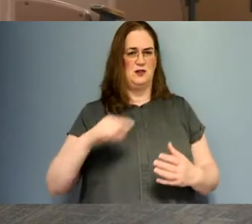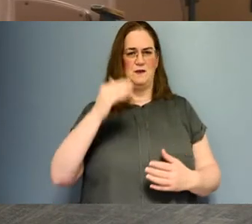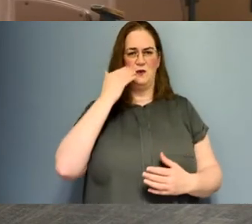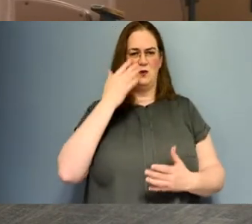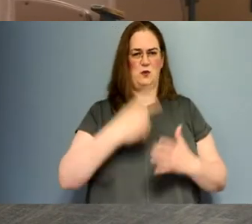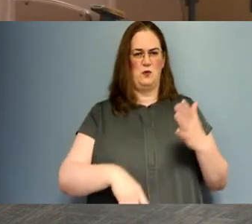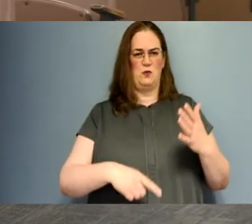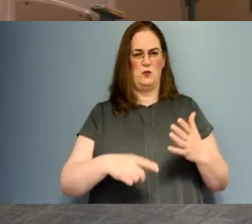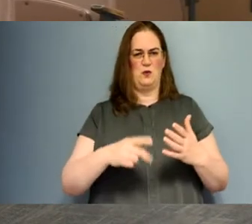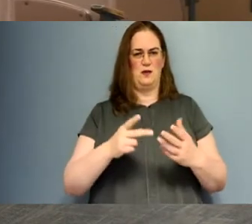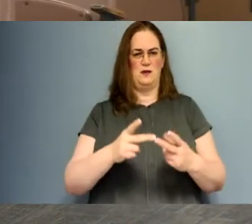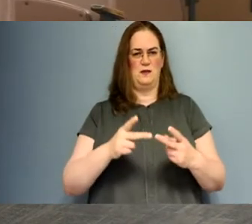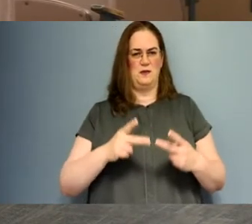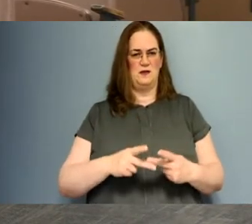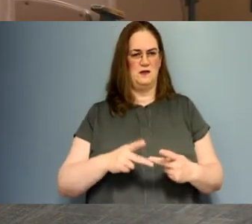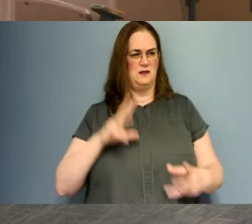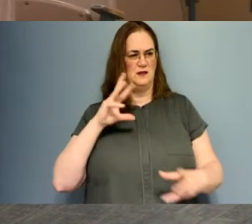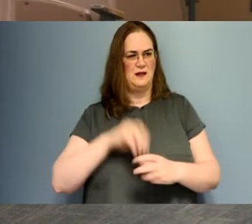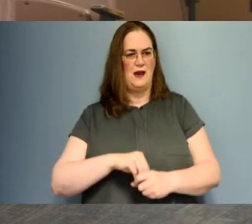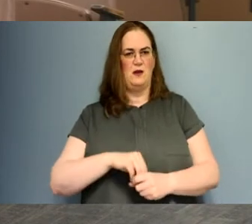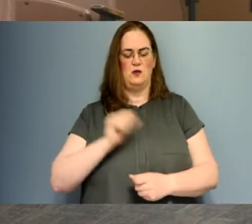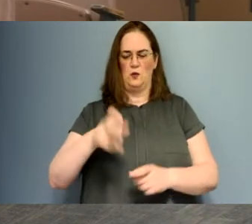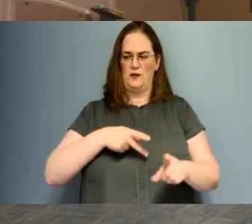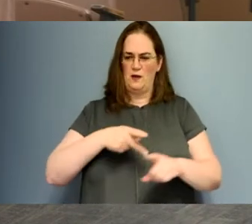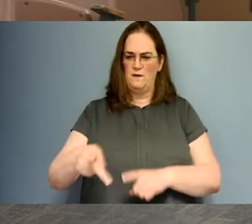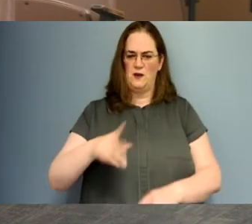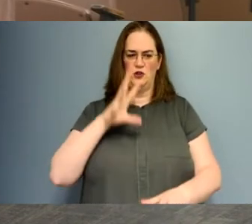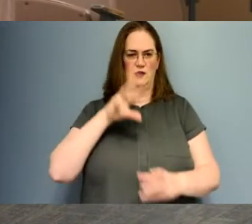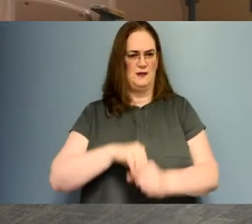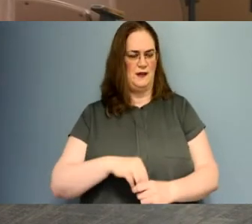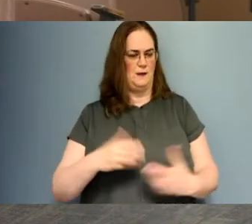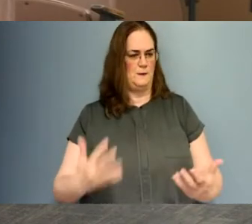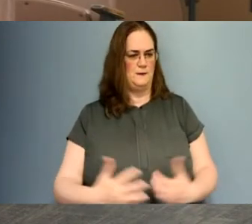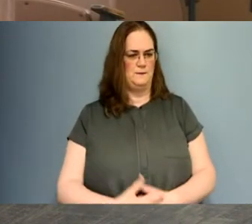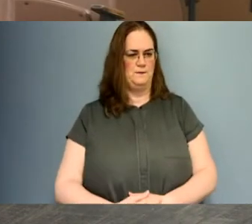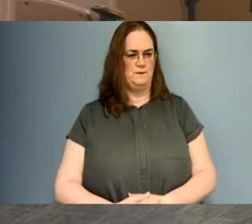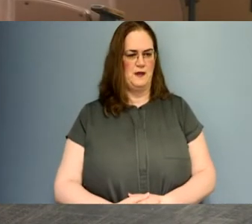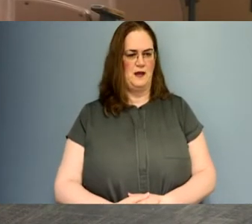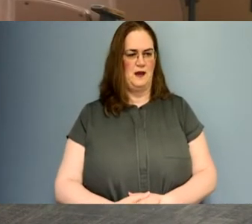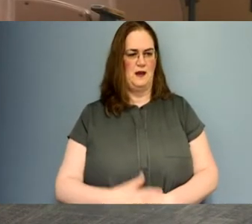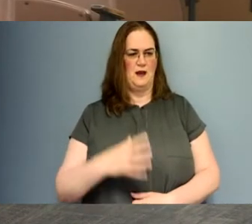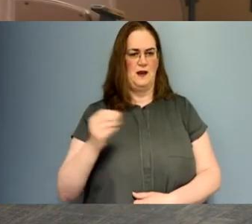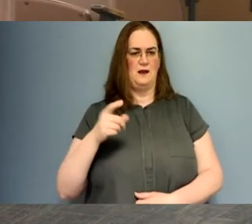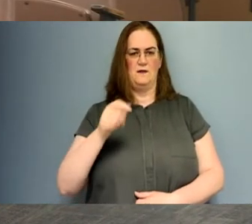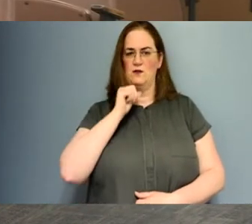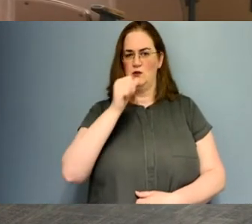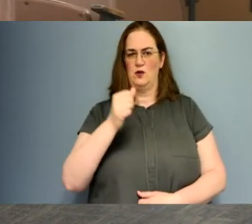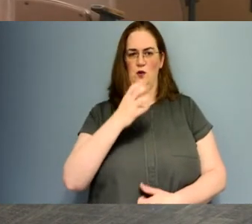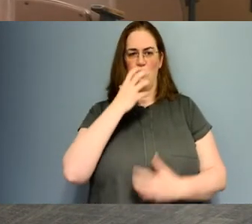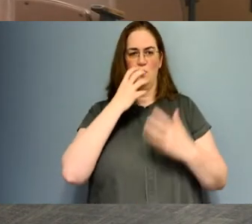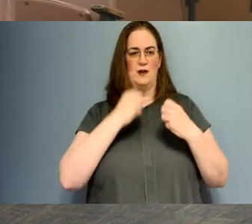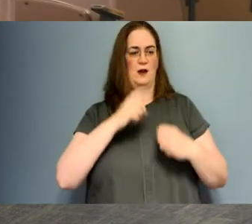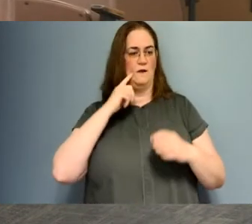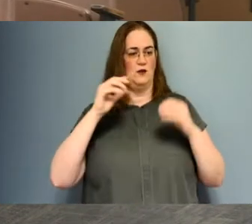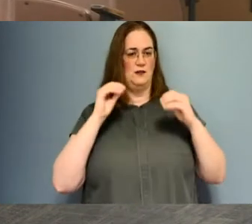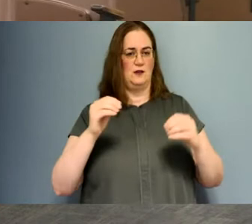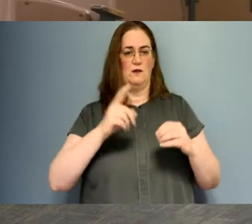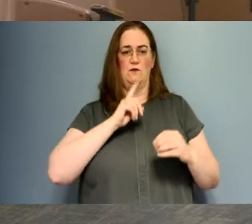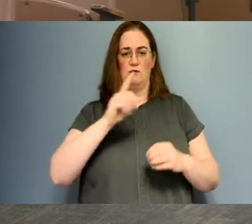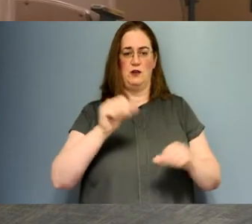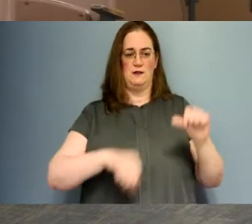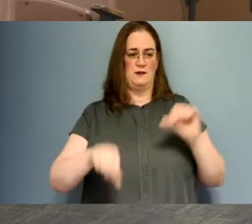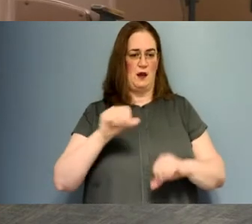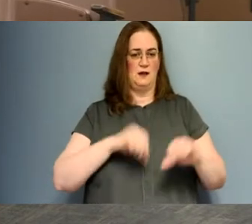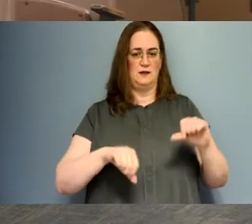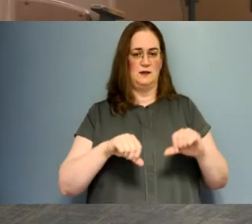what the position entails, what that profession entails? And if you don't care for the teaching of real science...